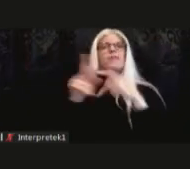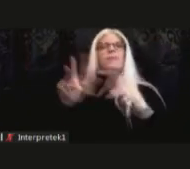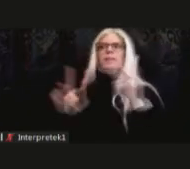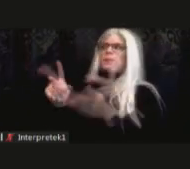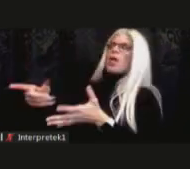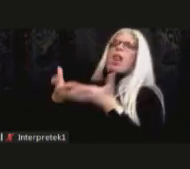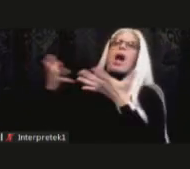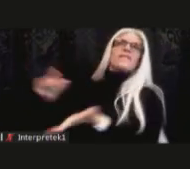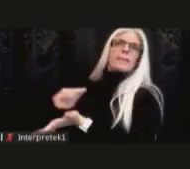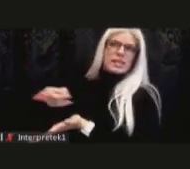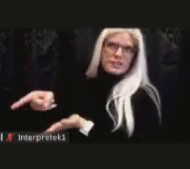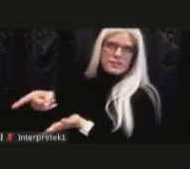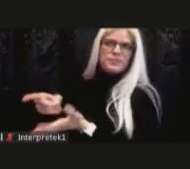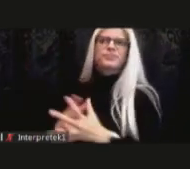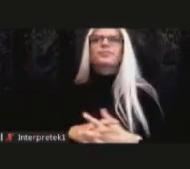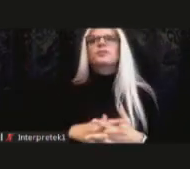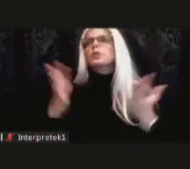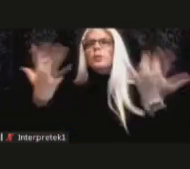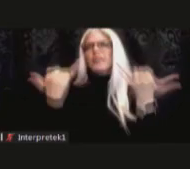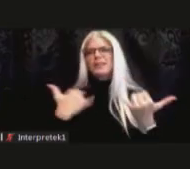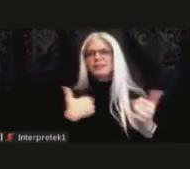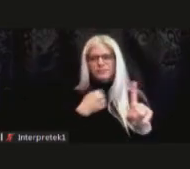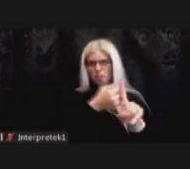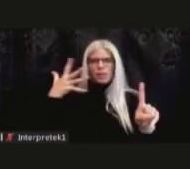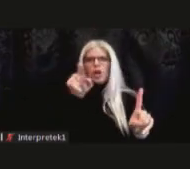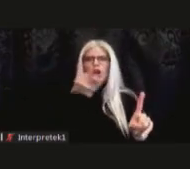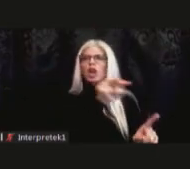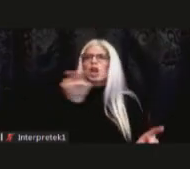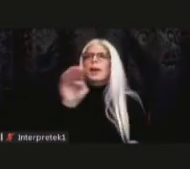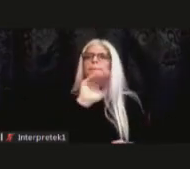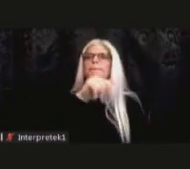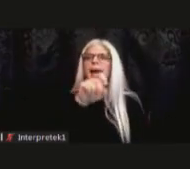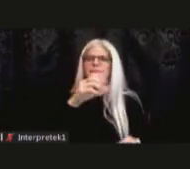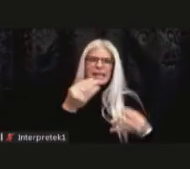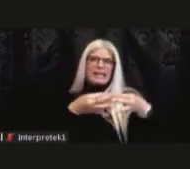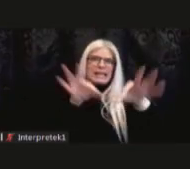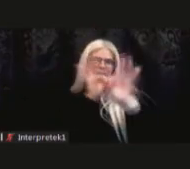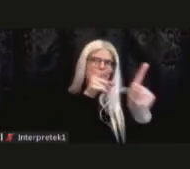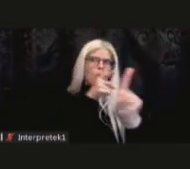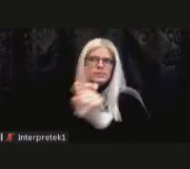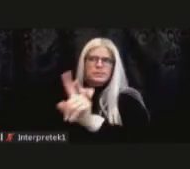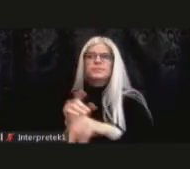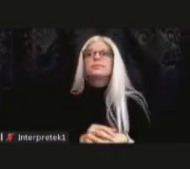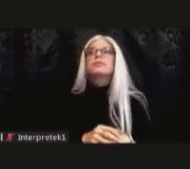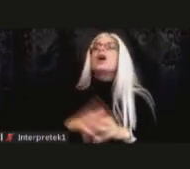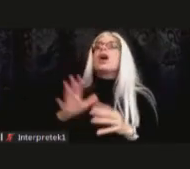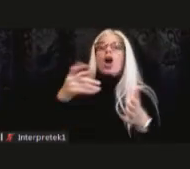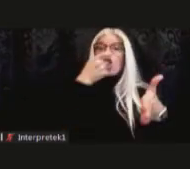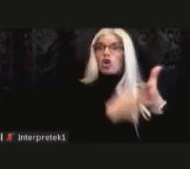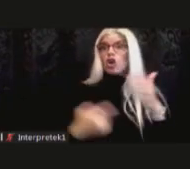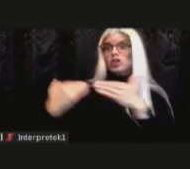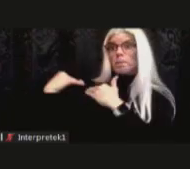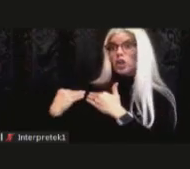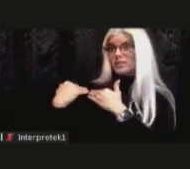So quickly going over some maps, some key data points. So cost burden, again, that's 30%, people paying more than 30%